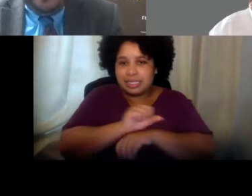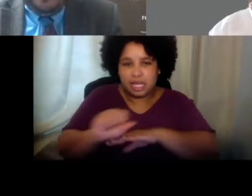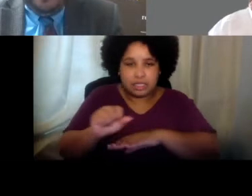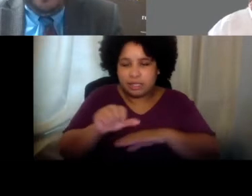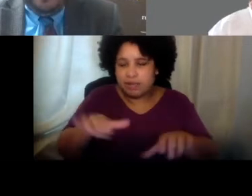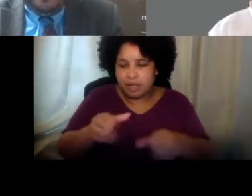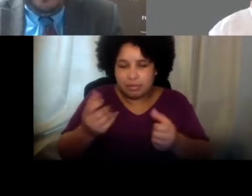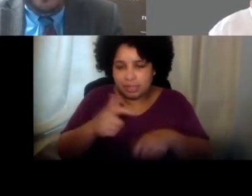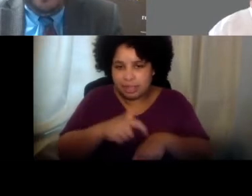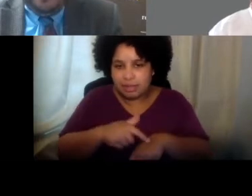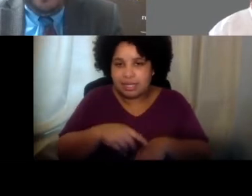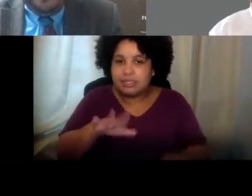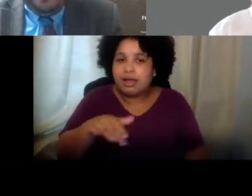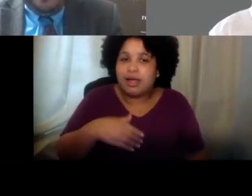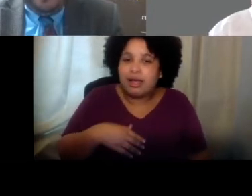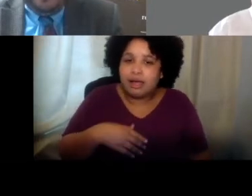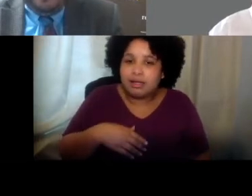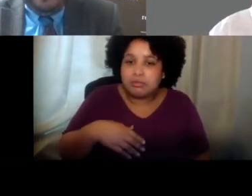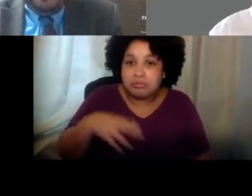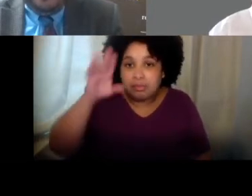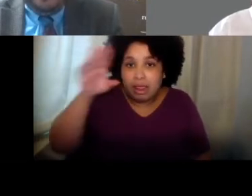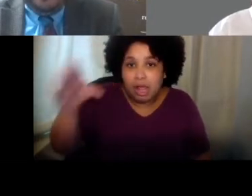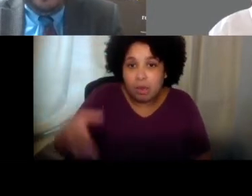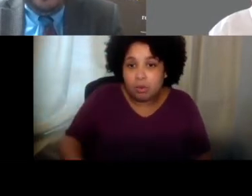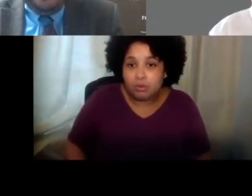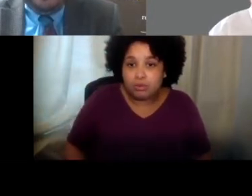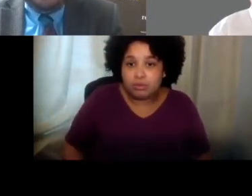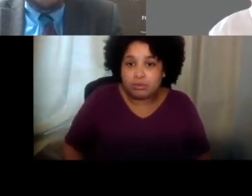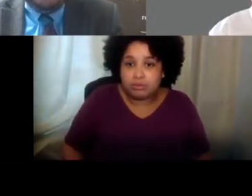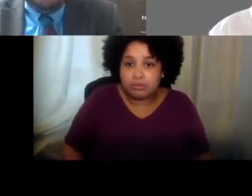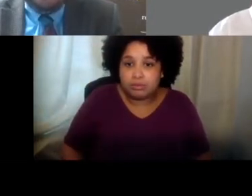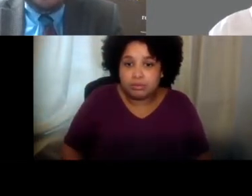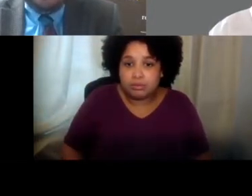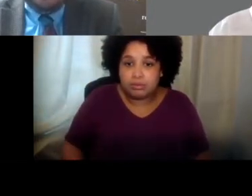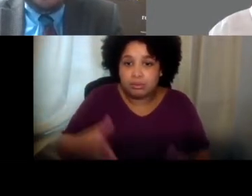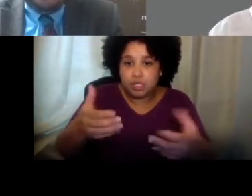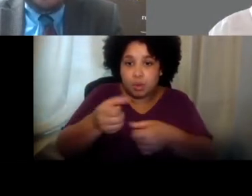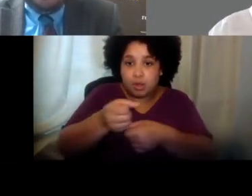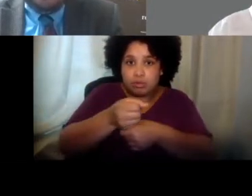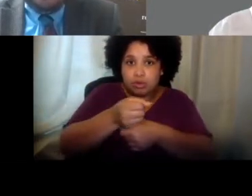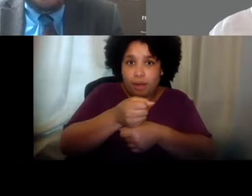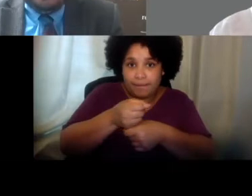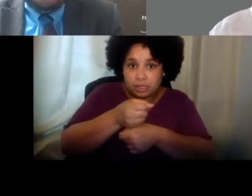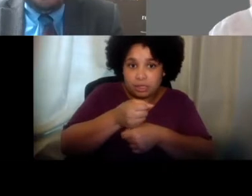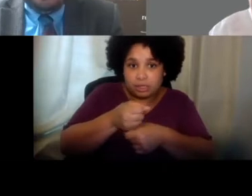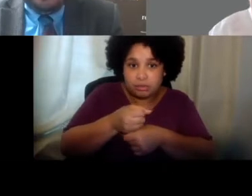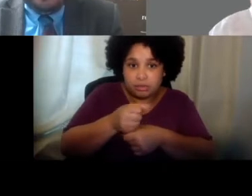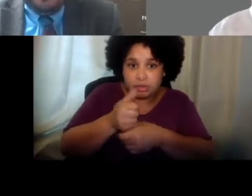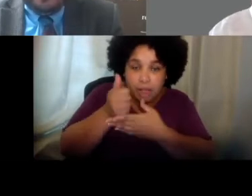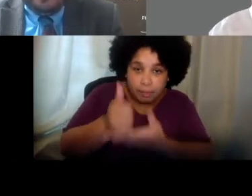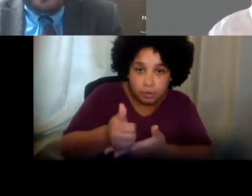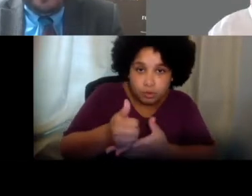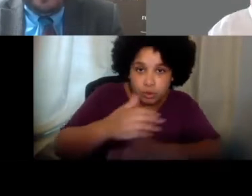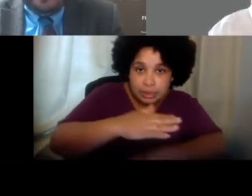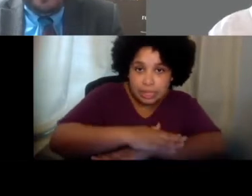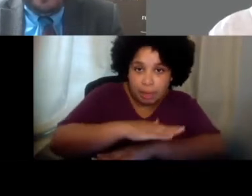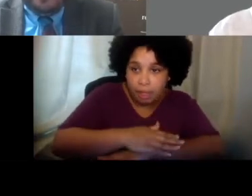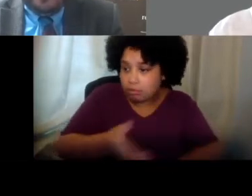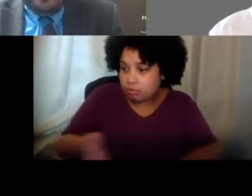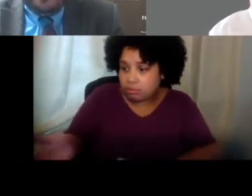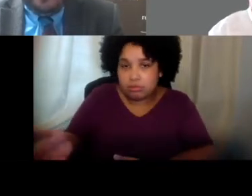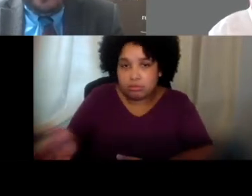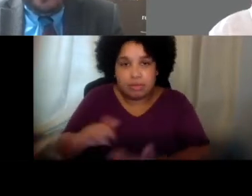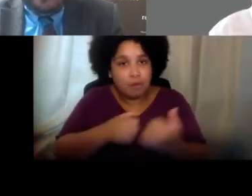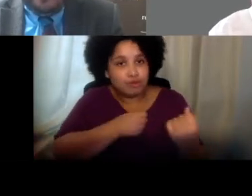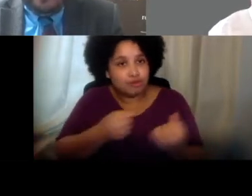people. I say, "How about hello? Would you like a cup of coffee? Can I help you to your table? How was your